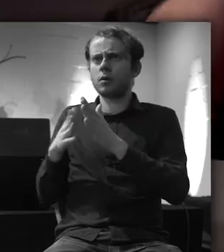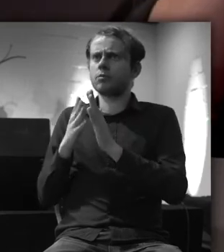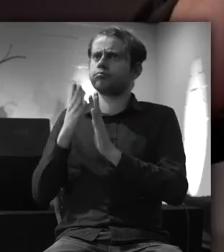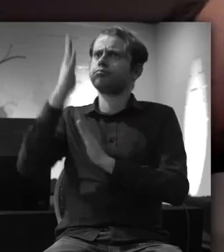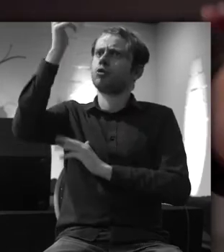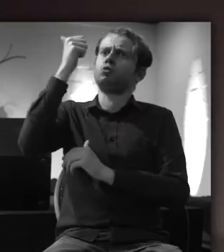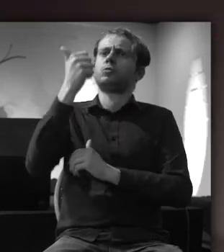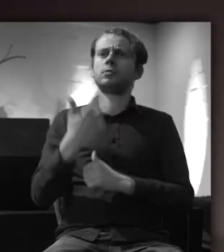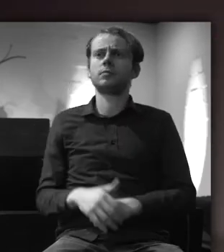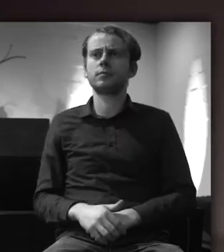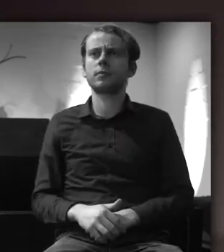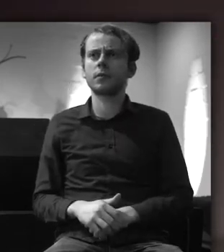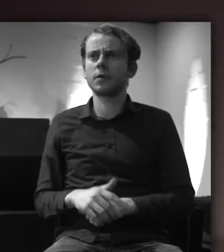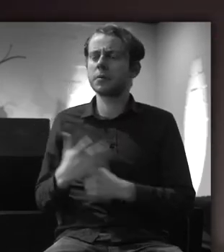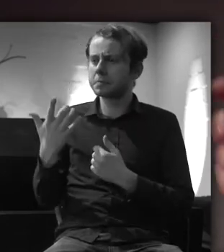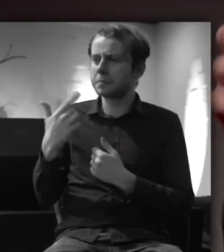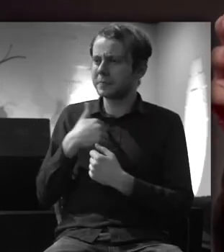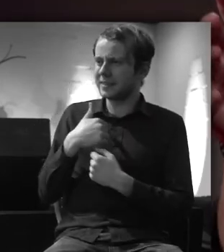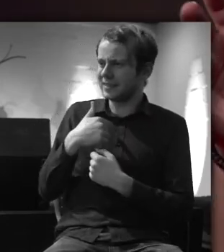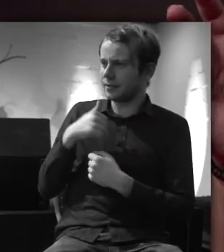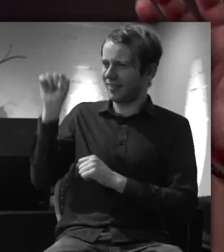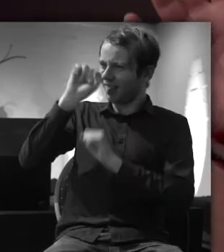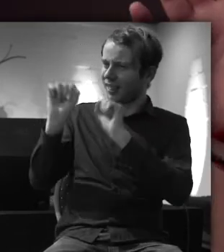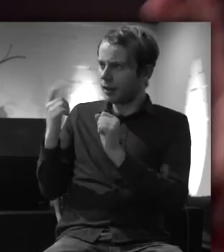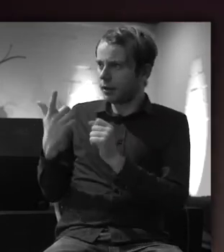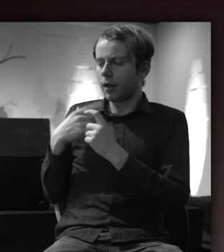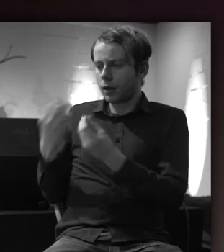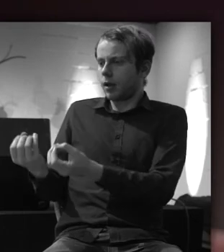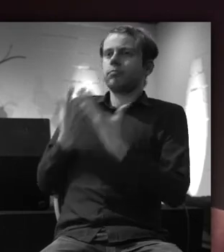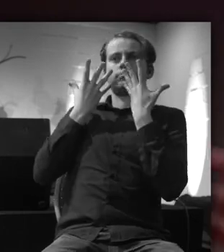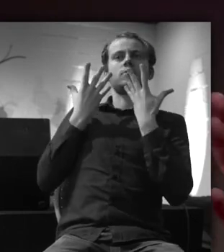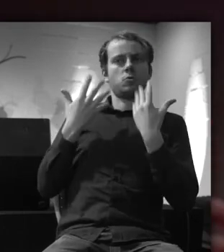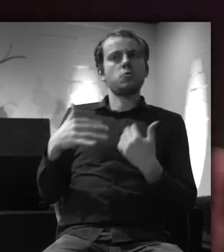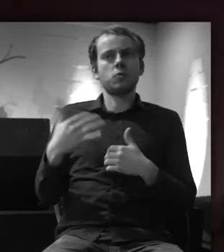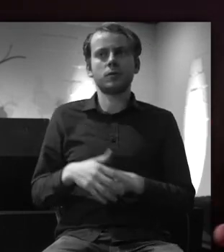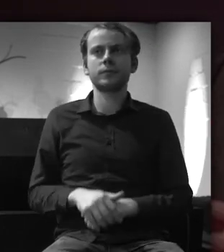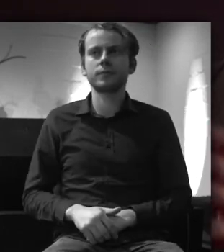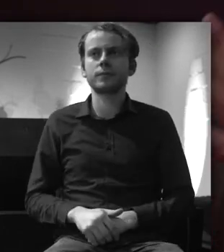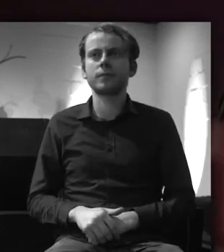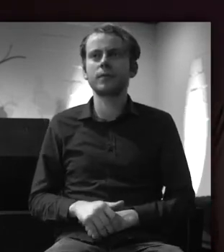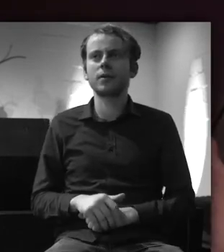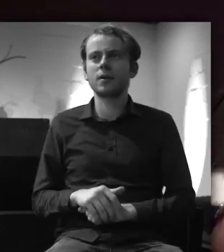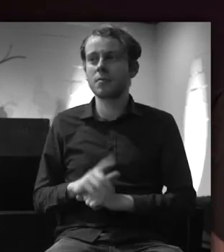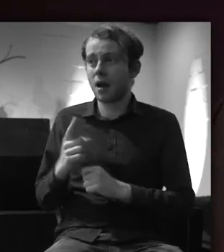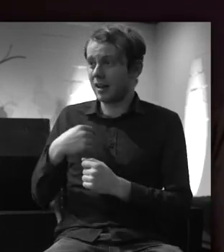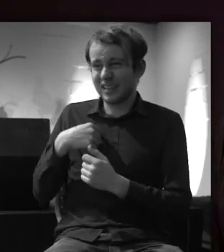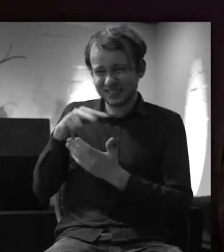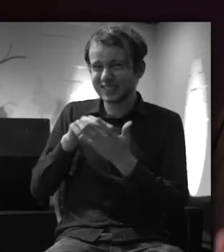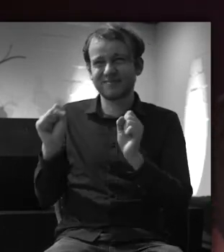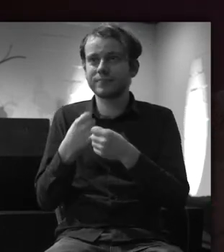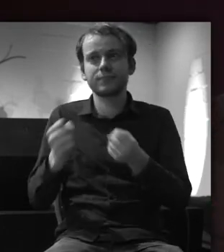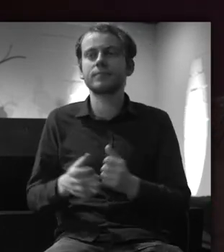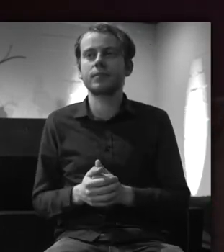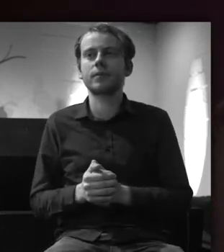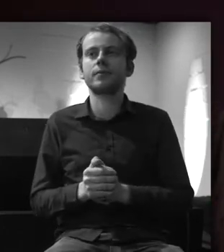deep feeling that he was developing. The community of the district helped Sayed develop hope for